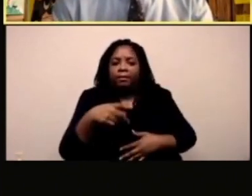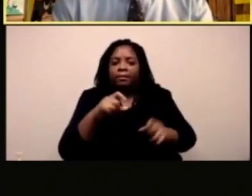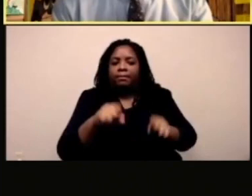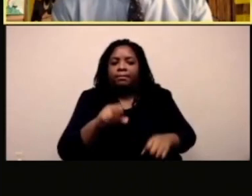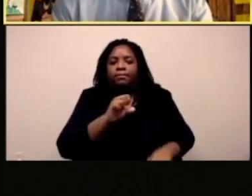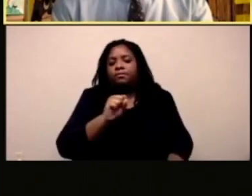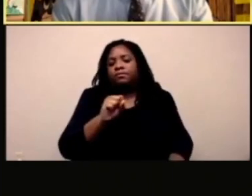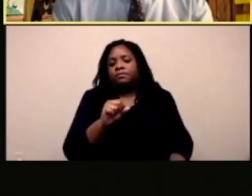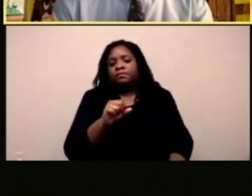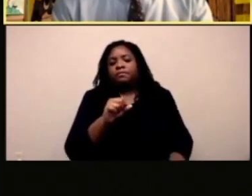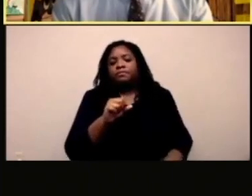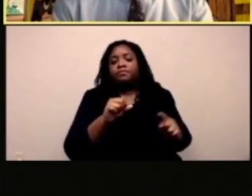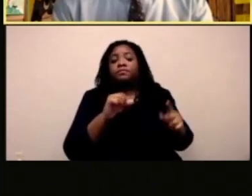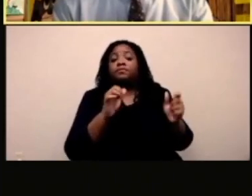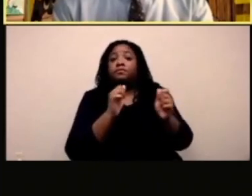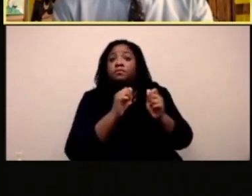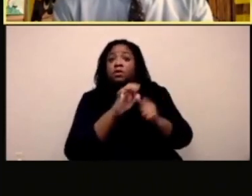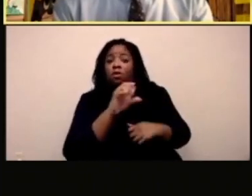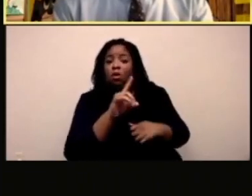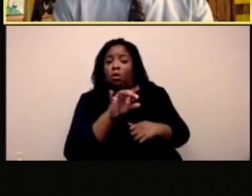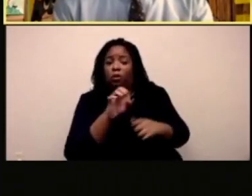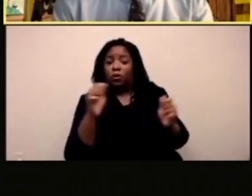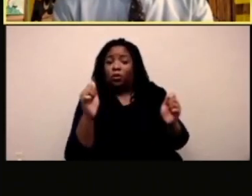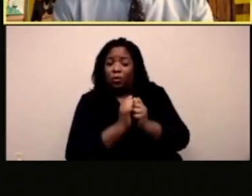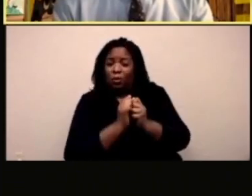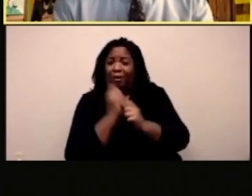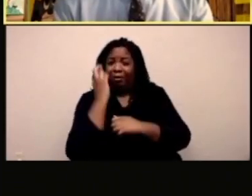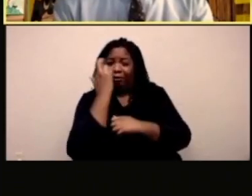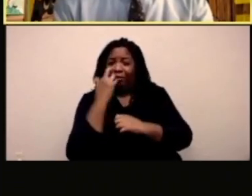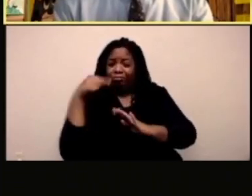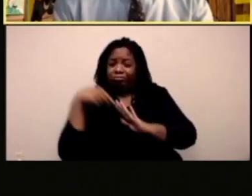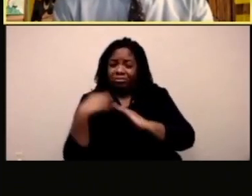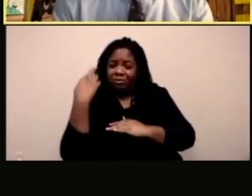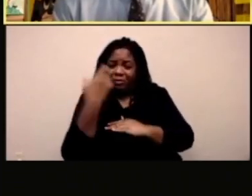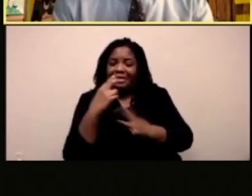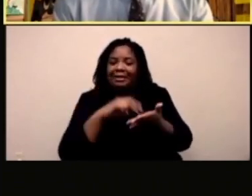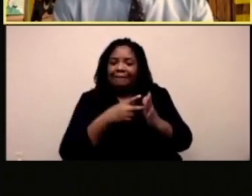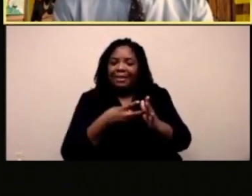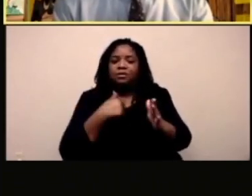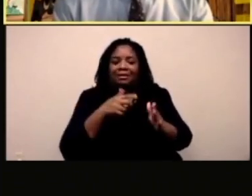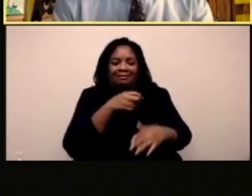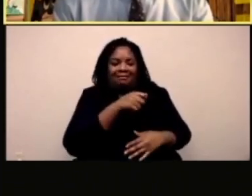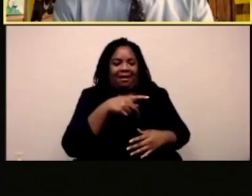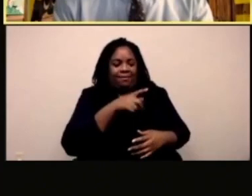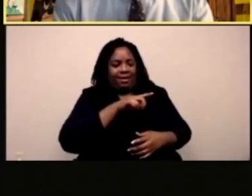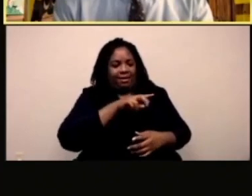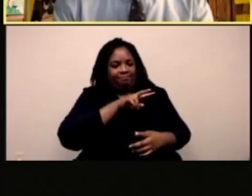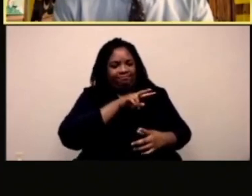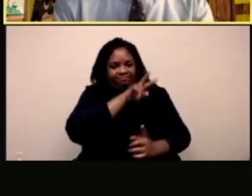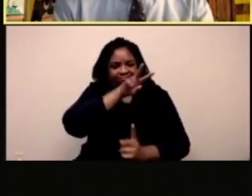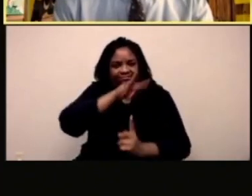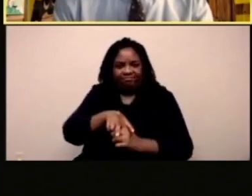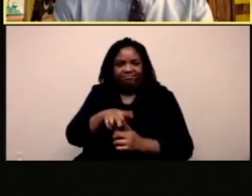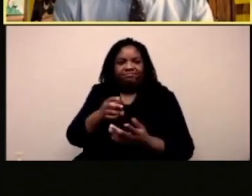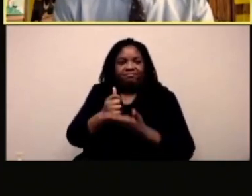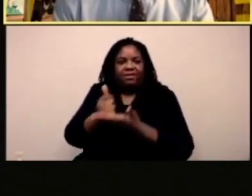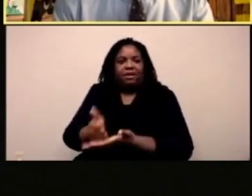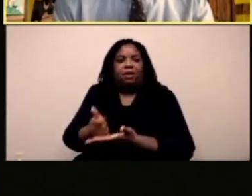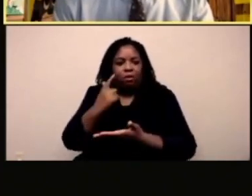essentially being able to use these applications to create, to find impact and to find